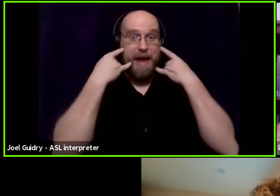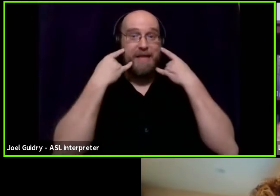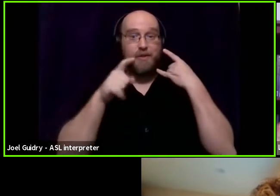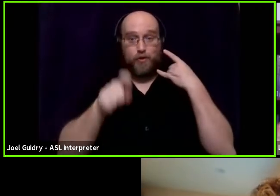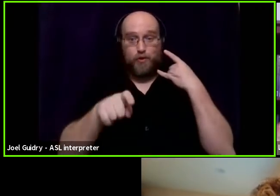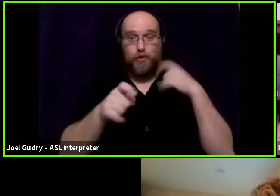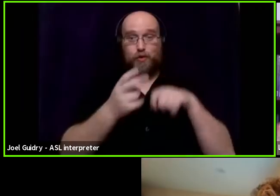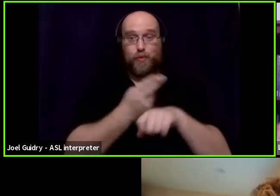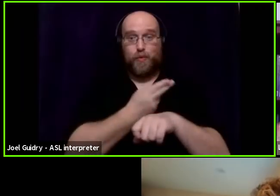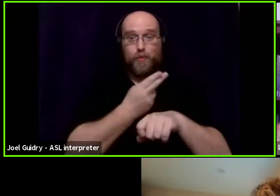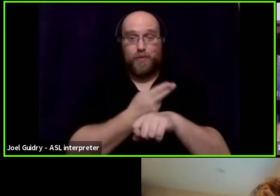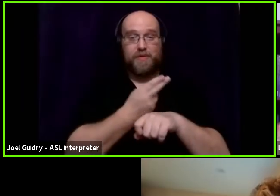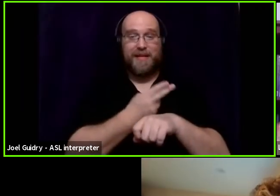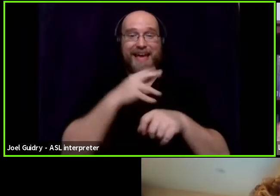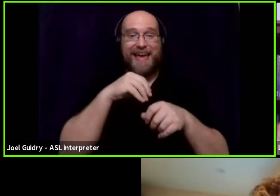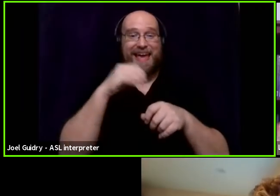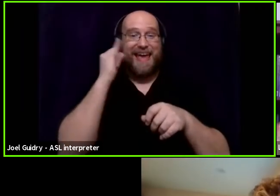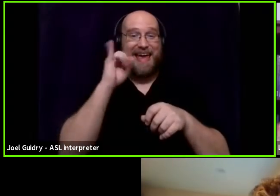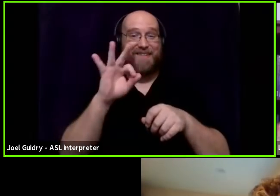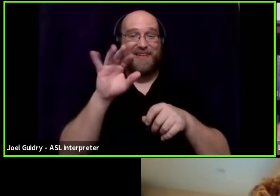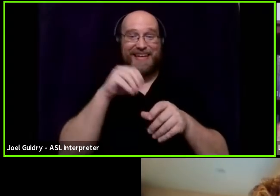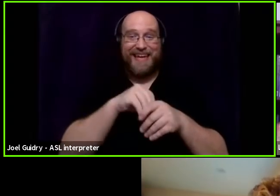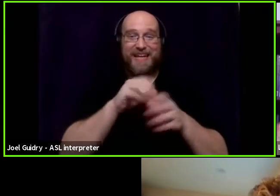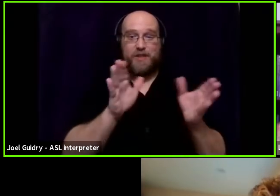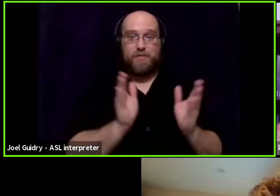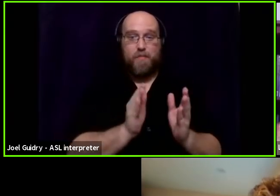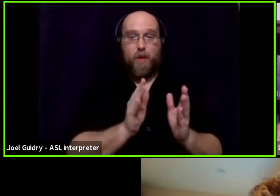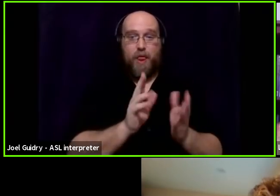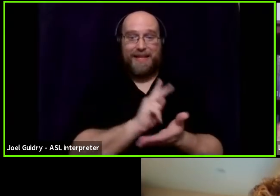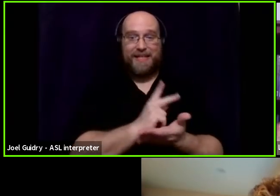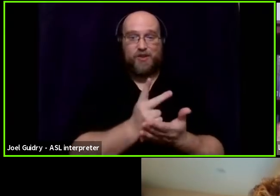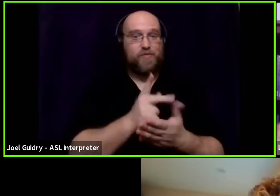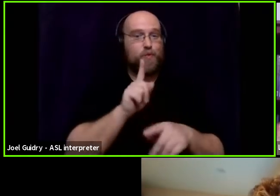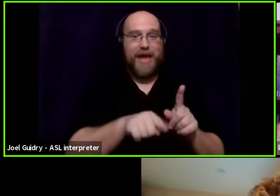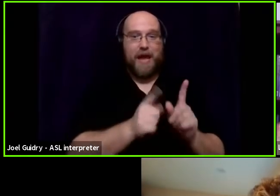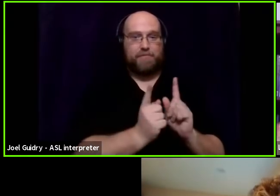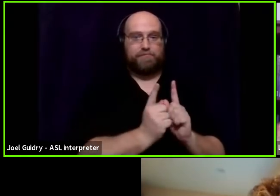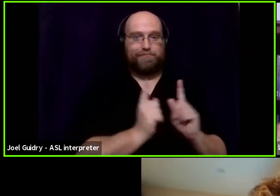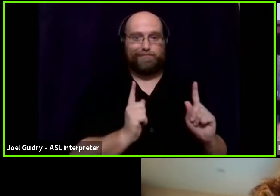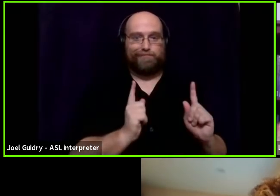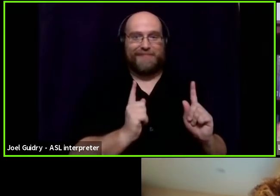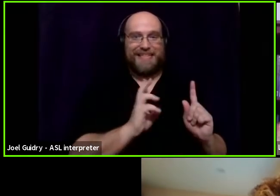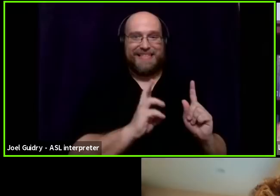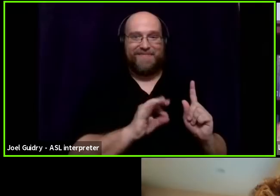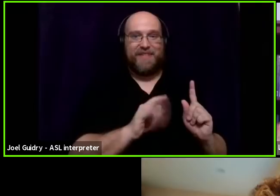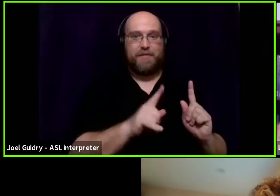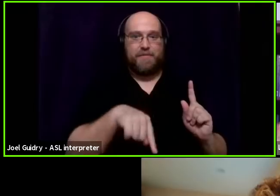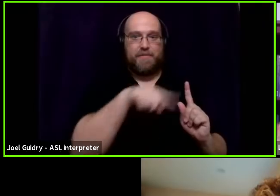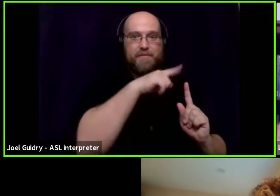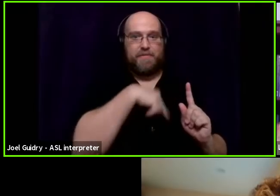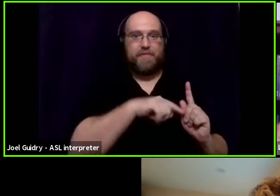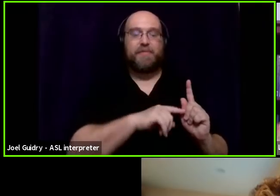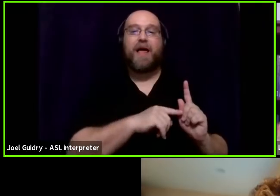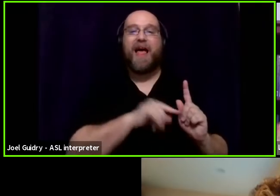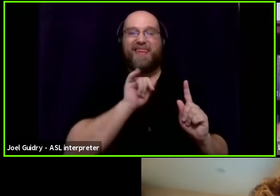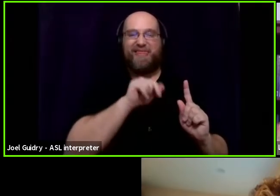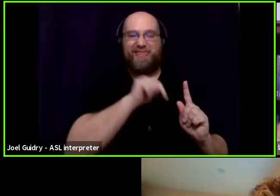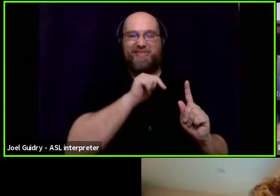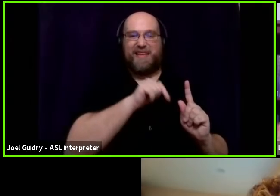are in a smaller kitchen and you can't maintain 6 feet, then you're considered the medium